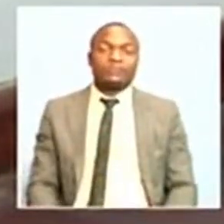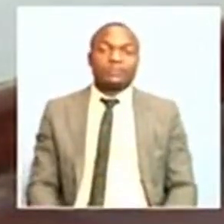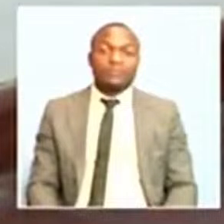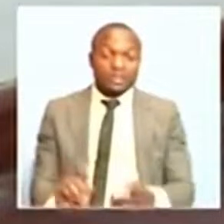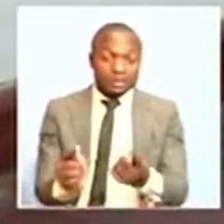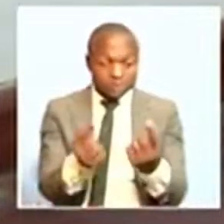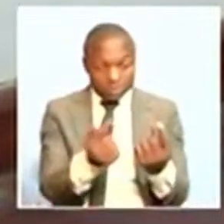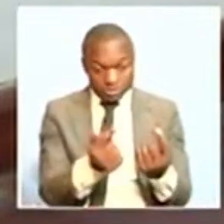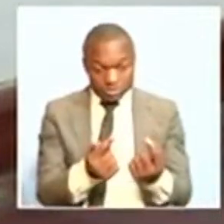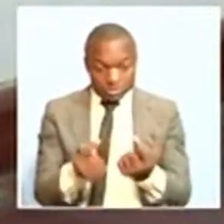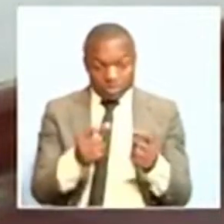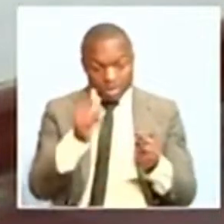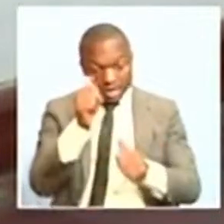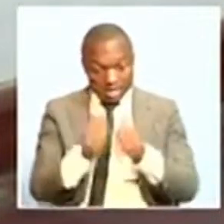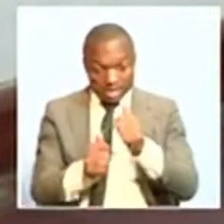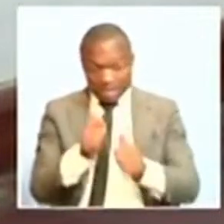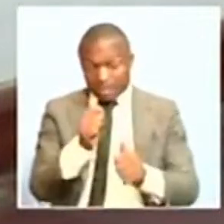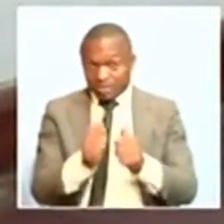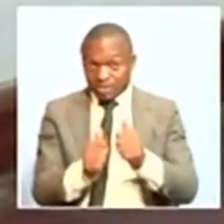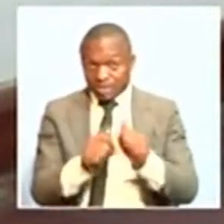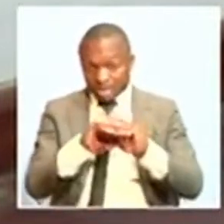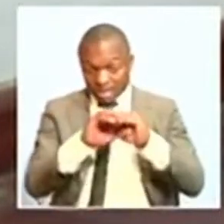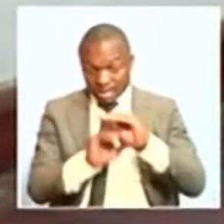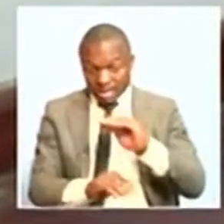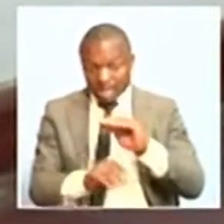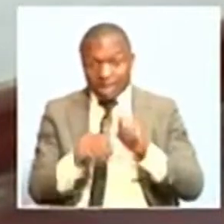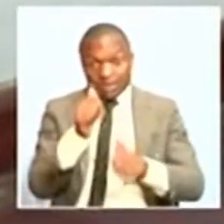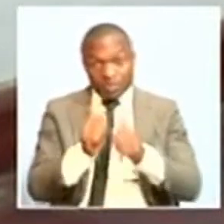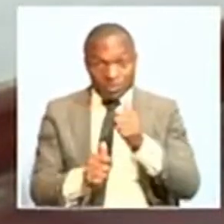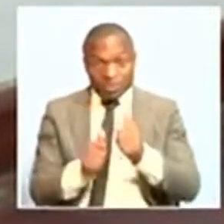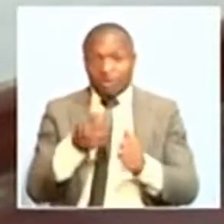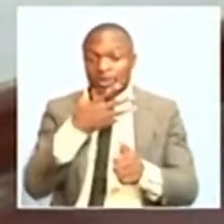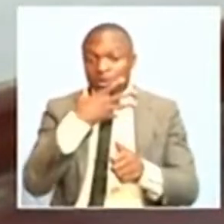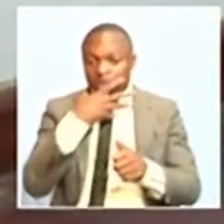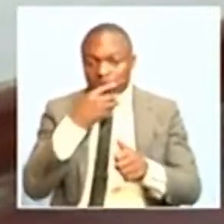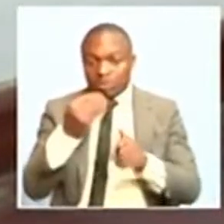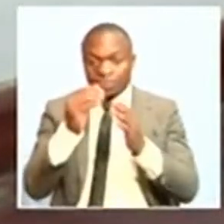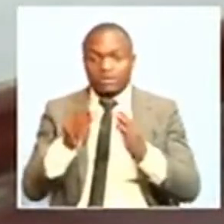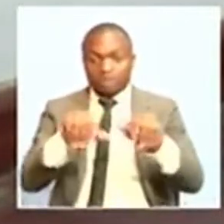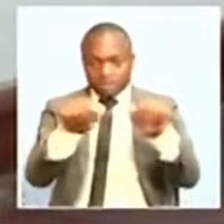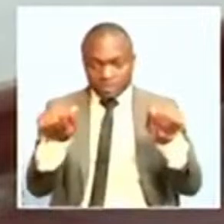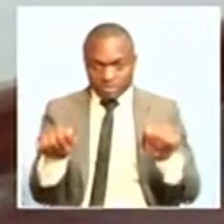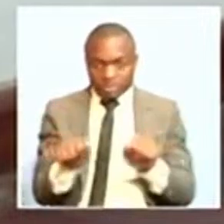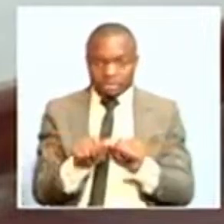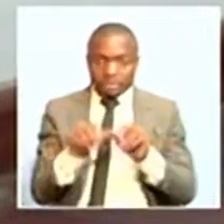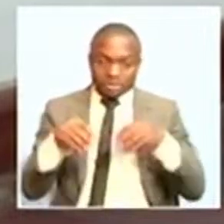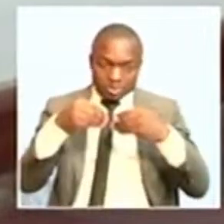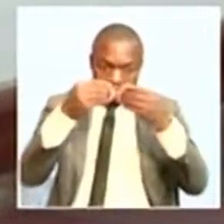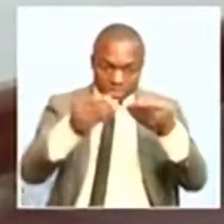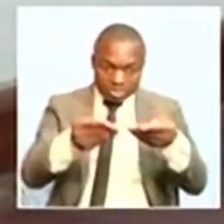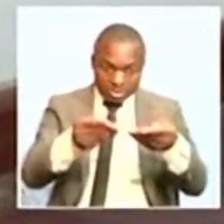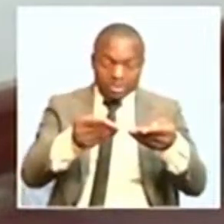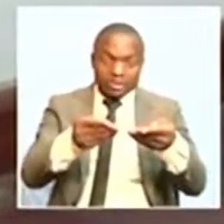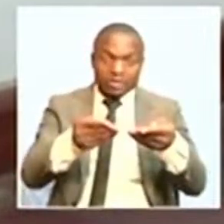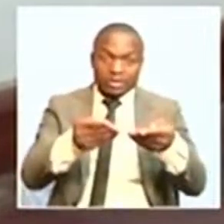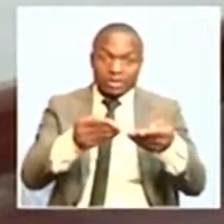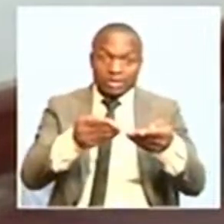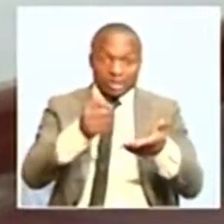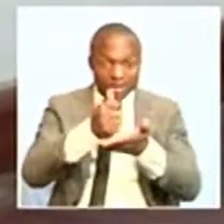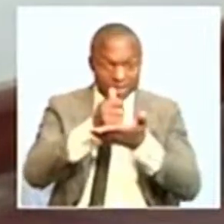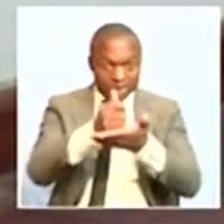circumstances under which the Commissioner General will be able to provide these waivers, because this can also be prone